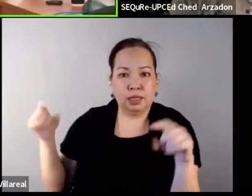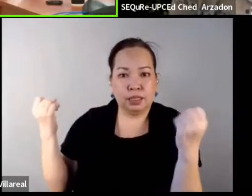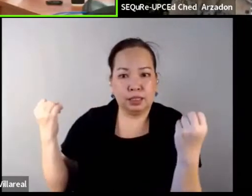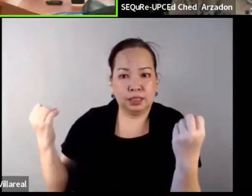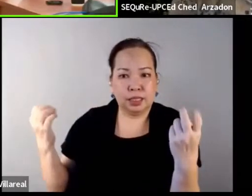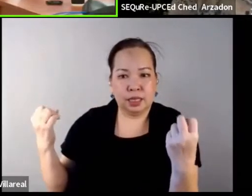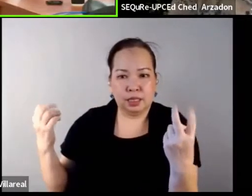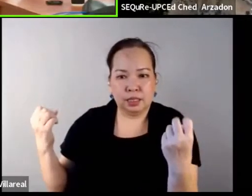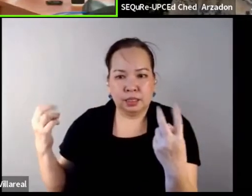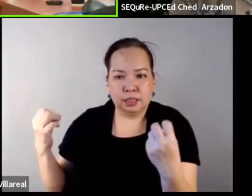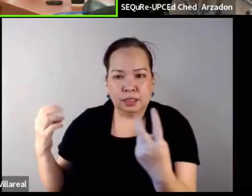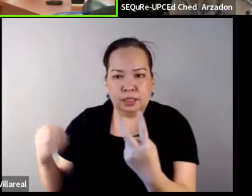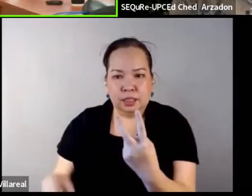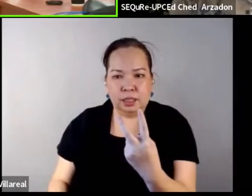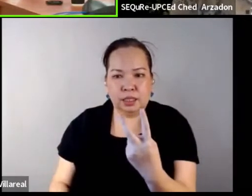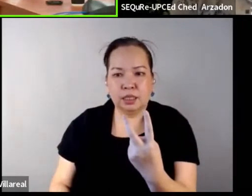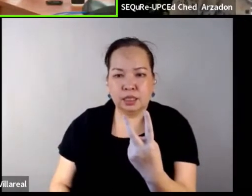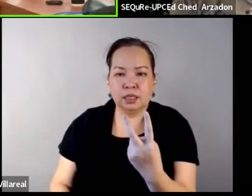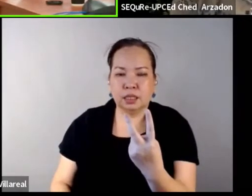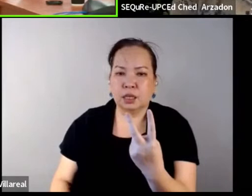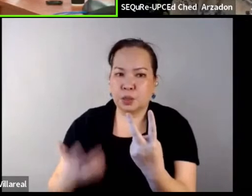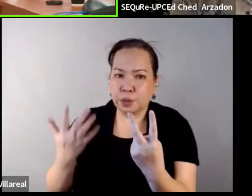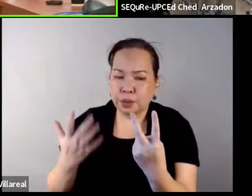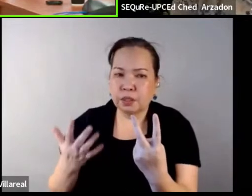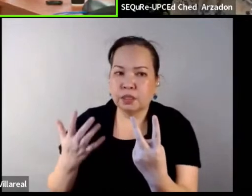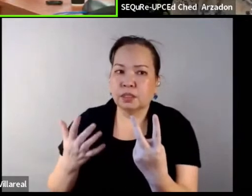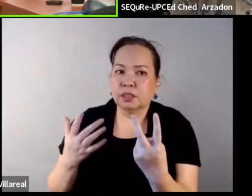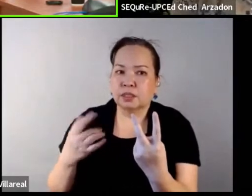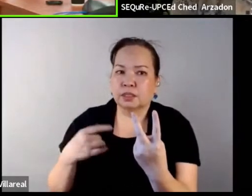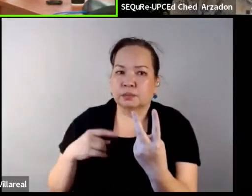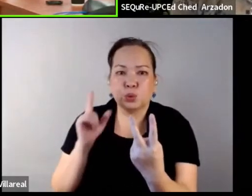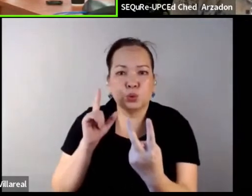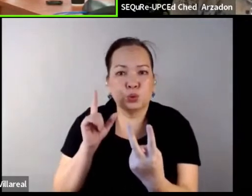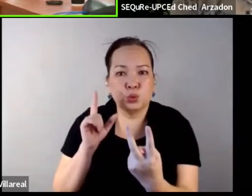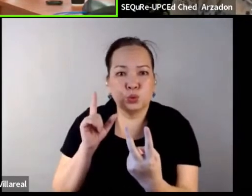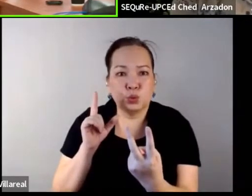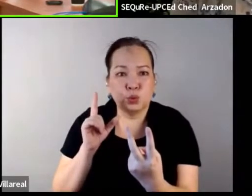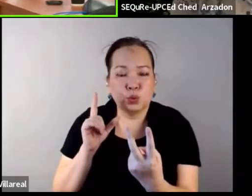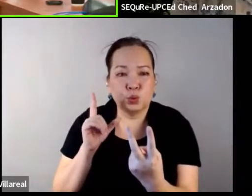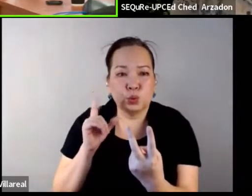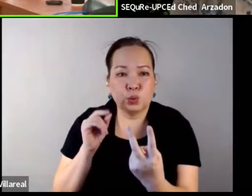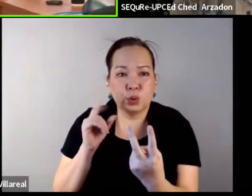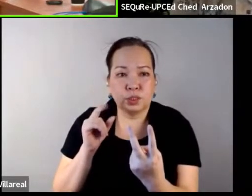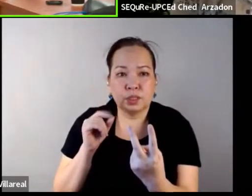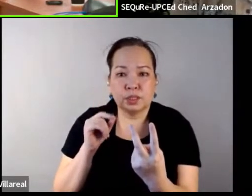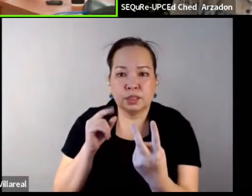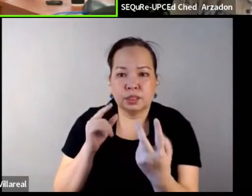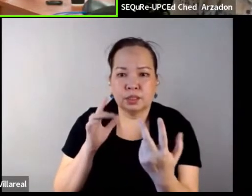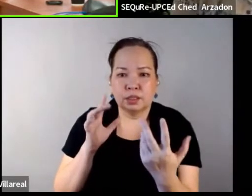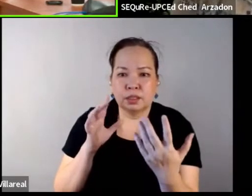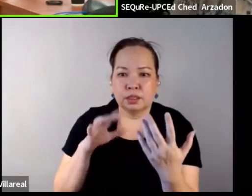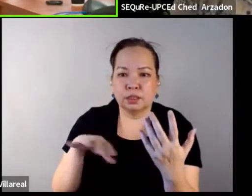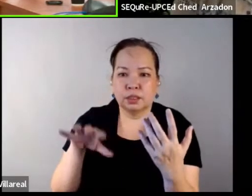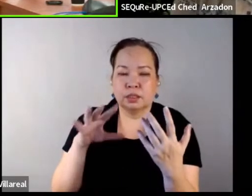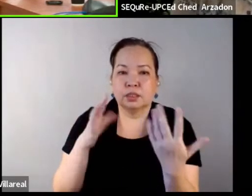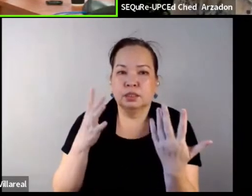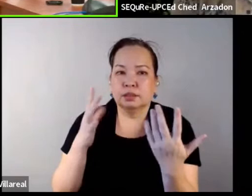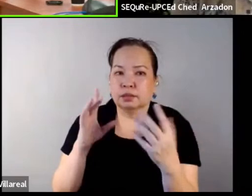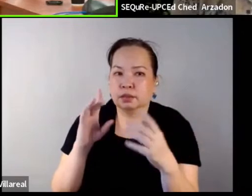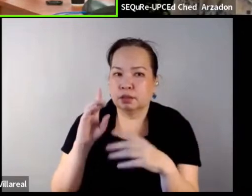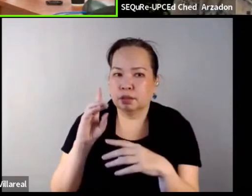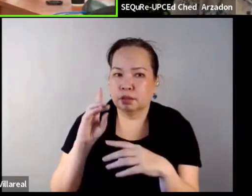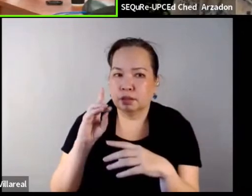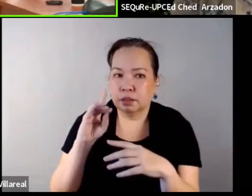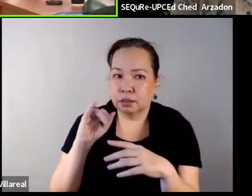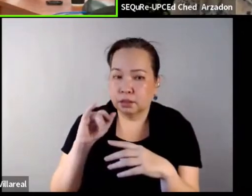have 120 at least dialects that are being used already. Hindi naman